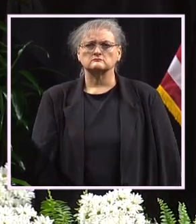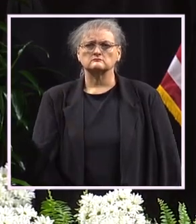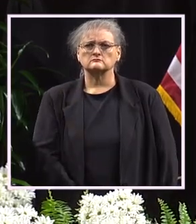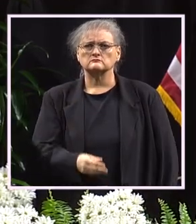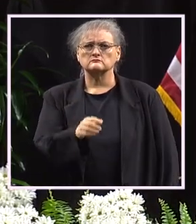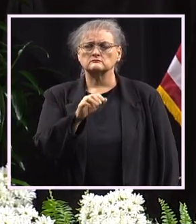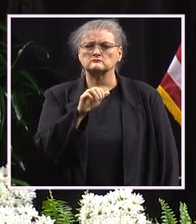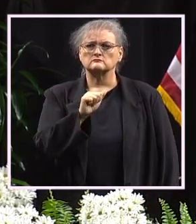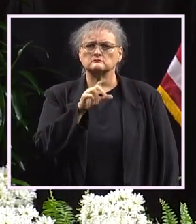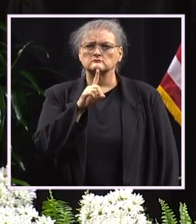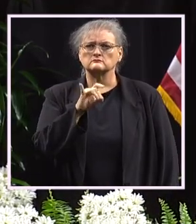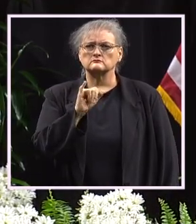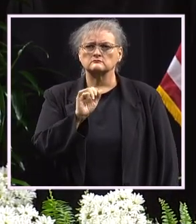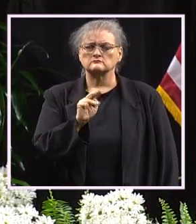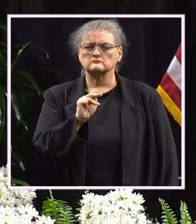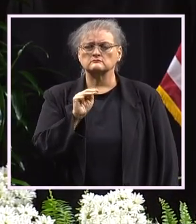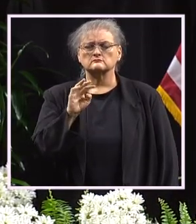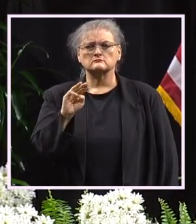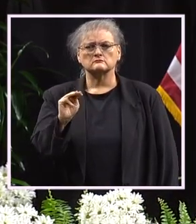Aiden Matthew Duncan.